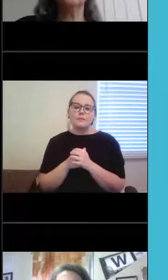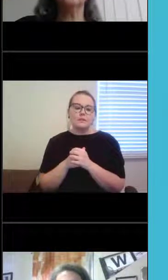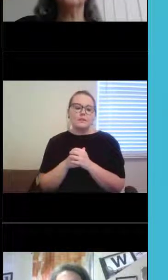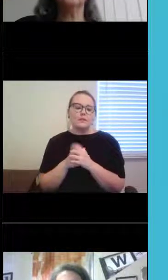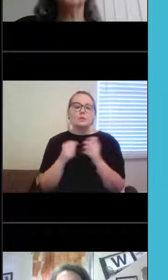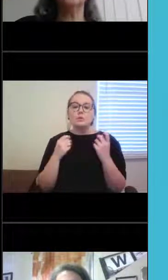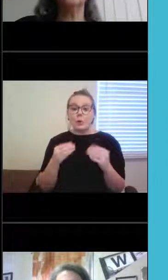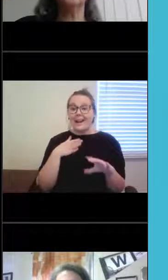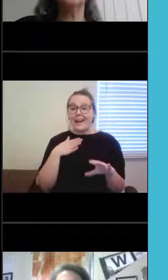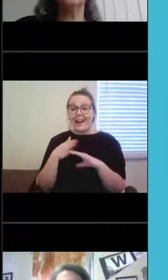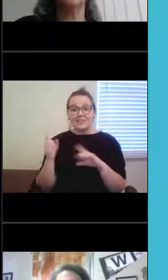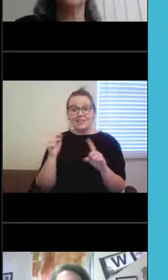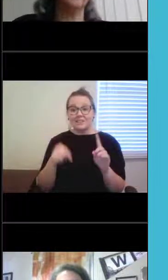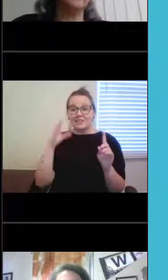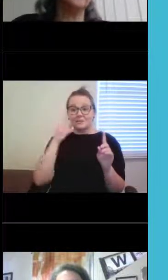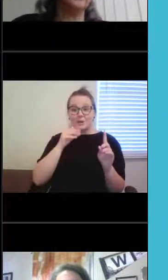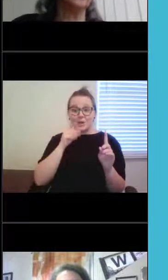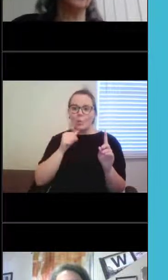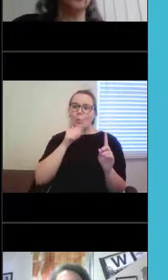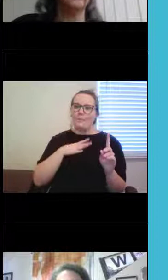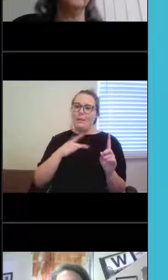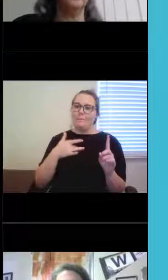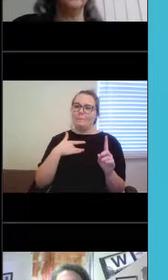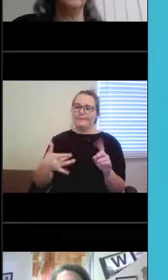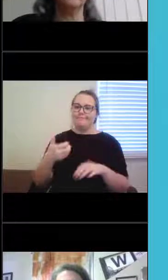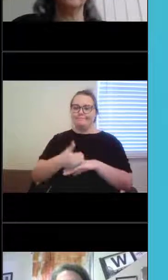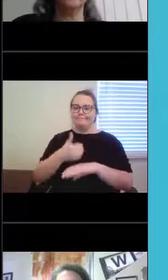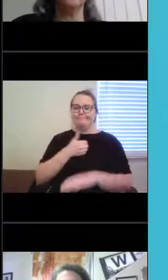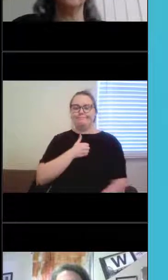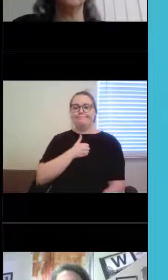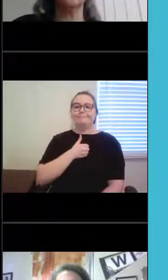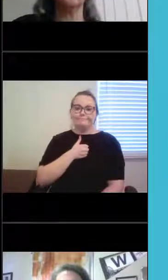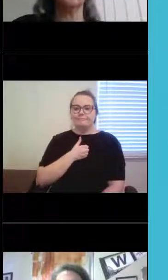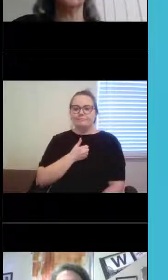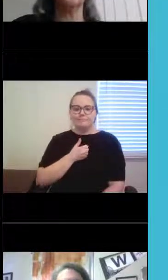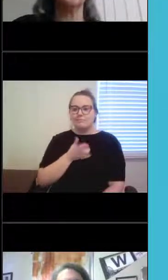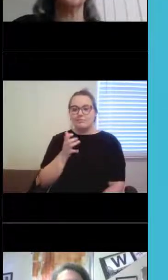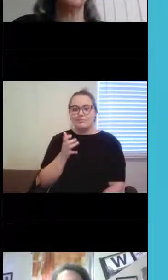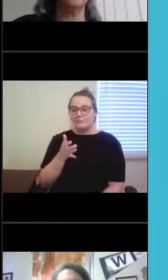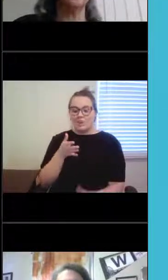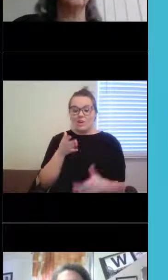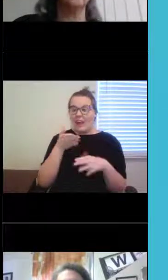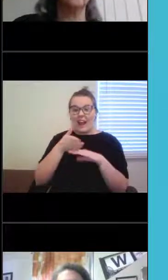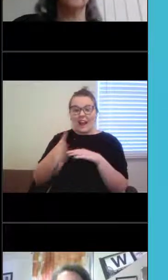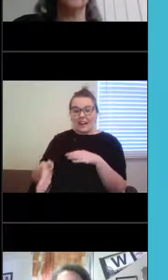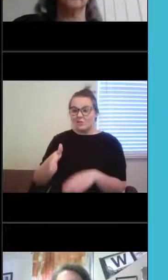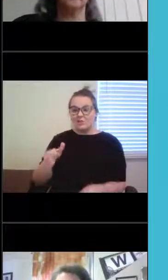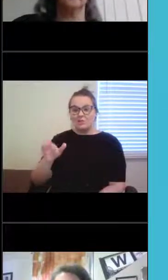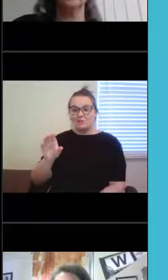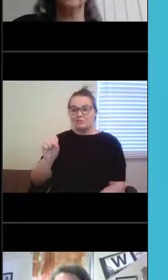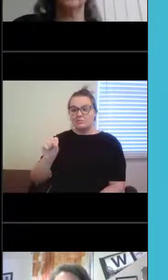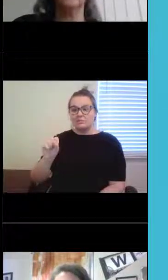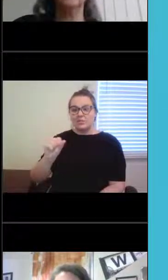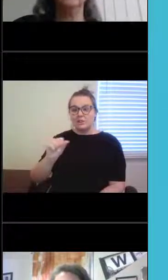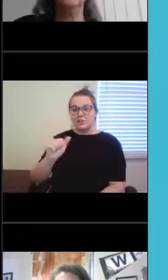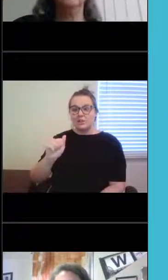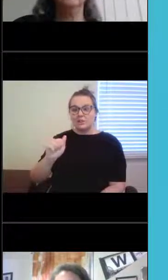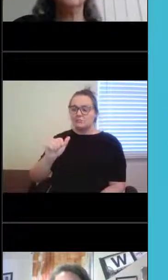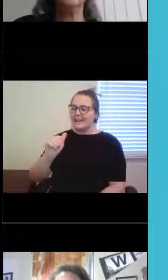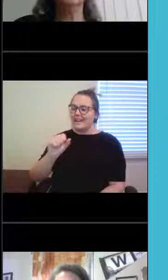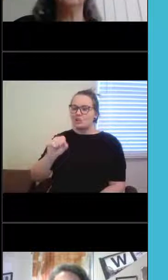So after such an experience, women tended to blame themselves more in the immediate period post-assault, and this is common across research that's been